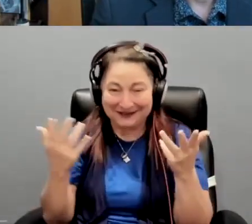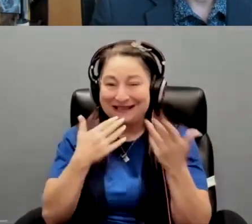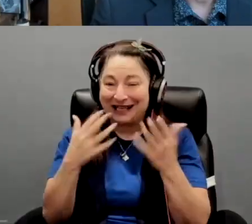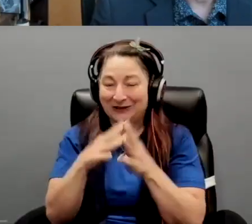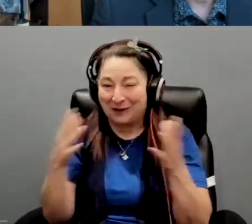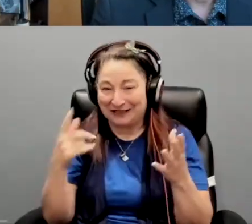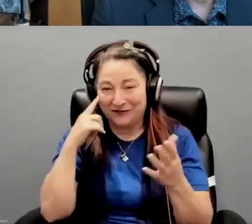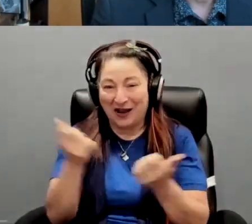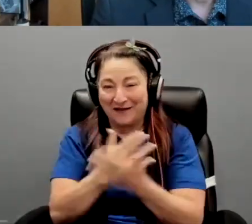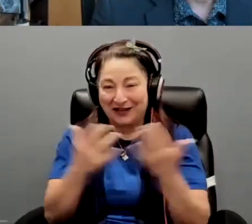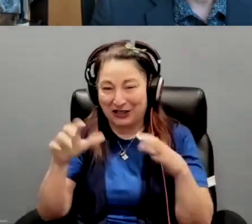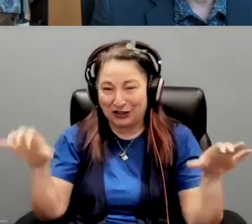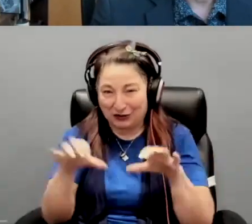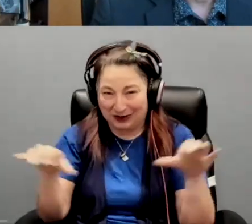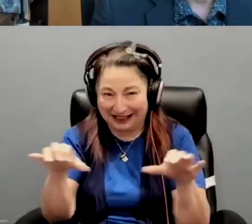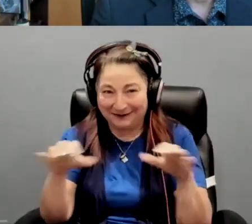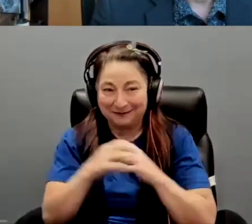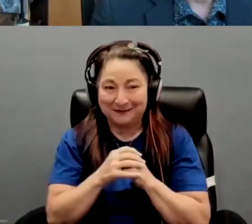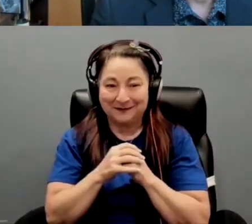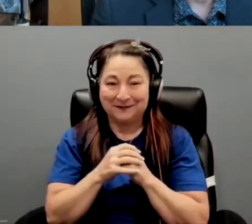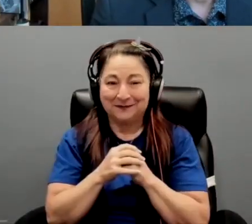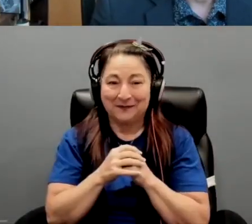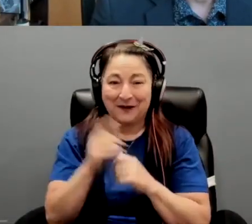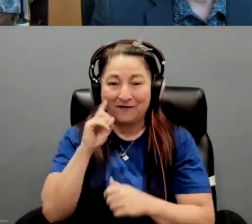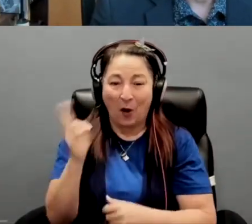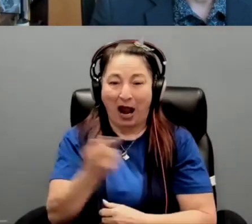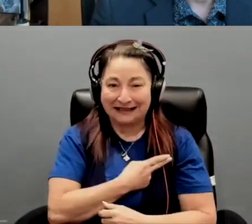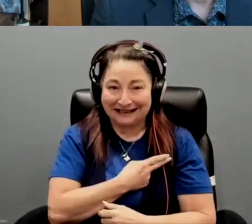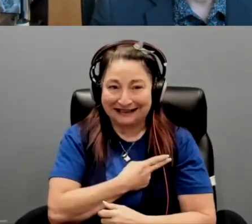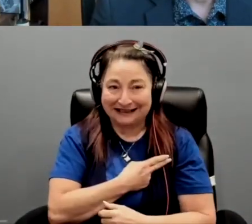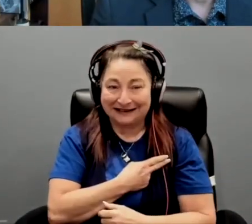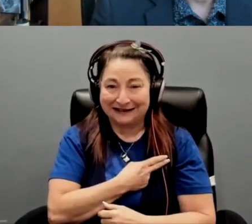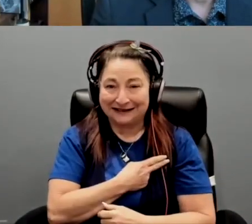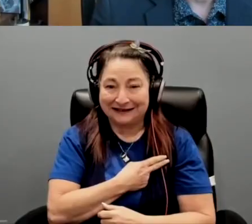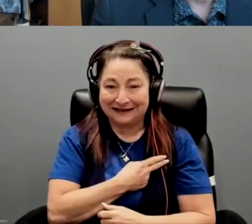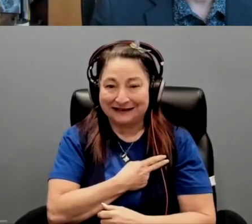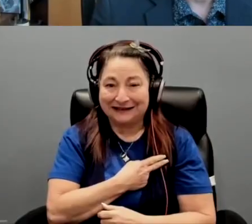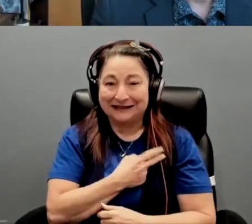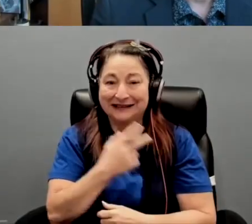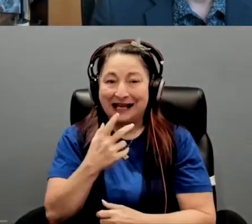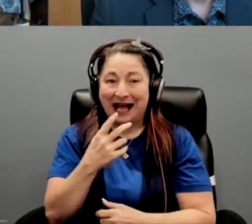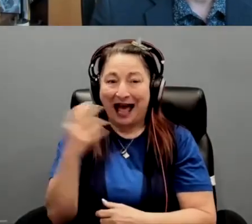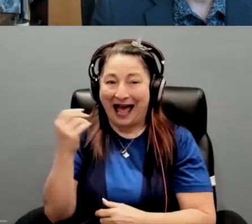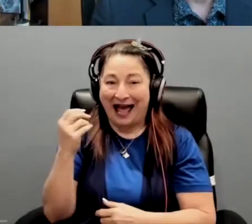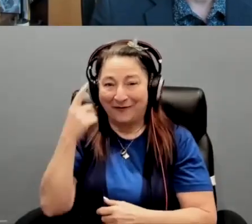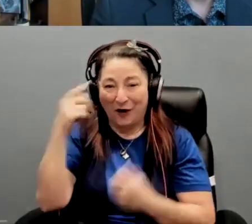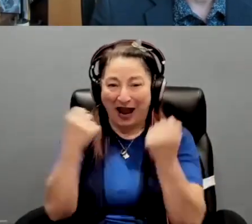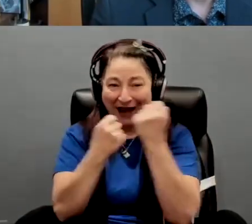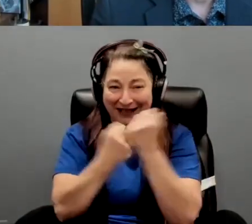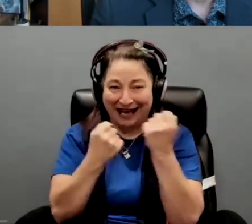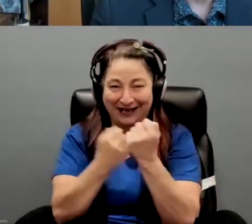so much for everything you're doing for us and to continue to advocate for all of us.